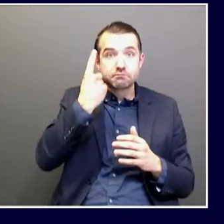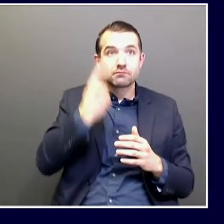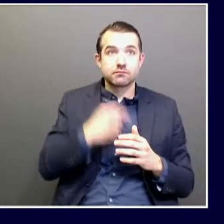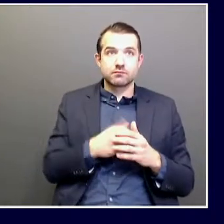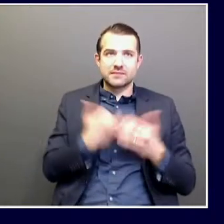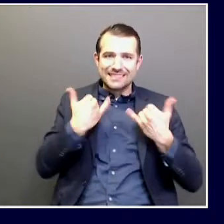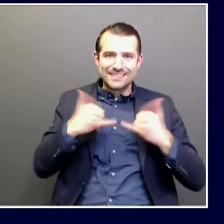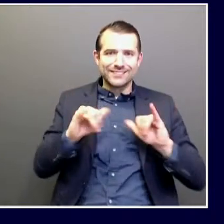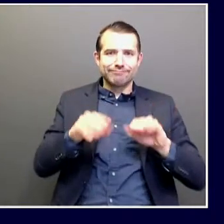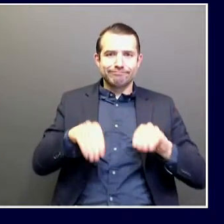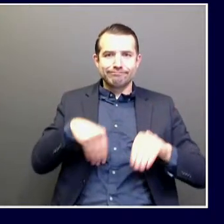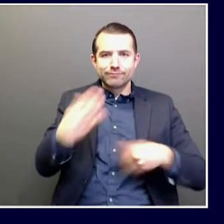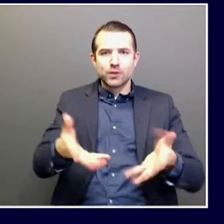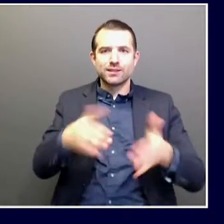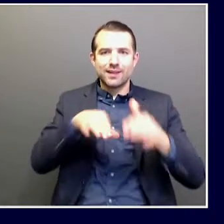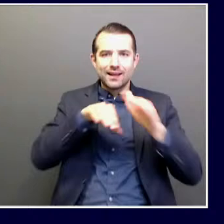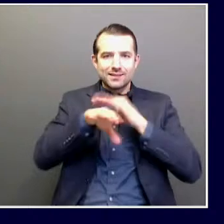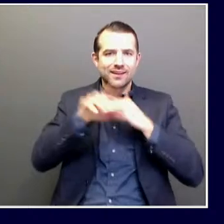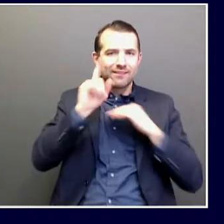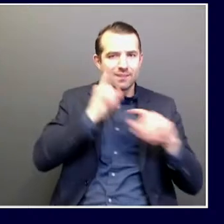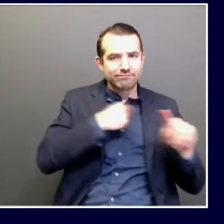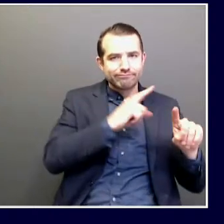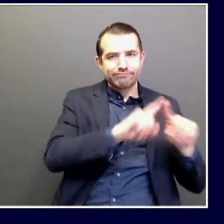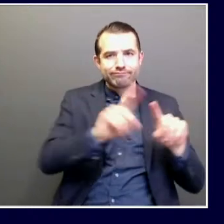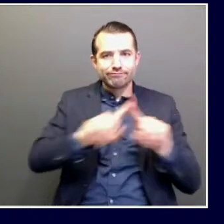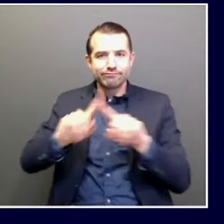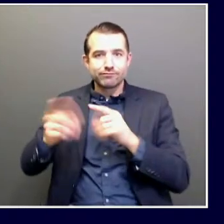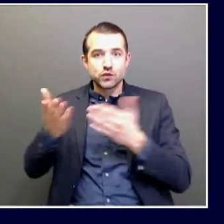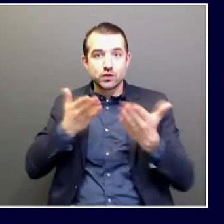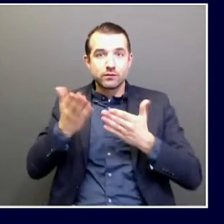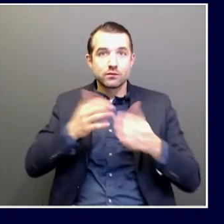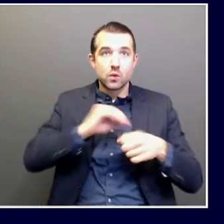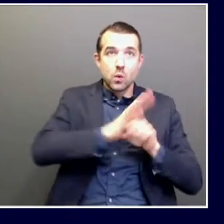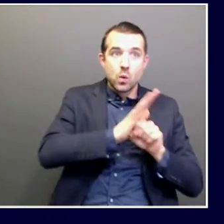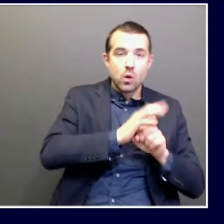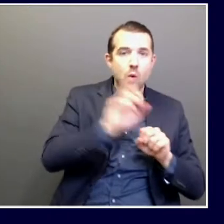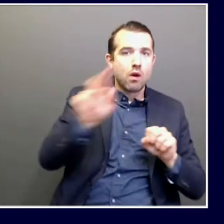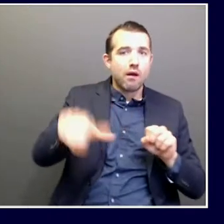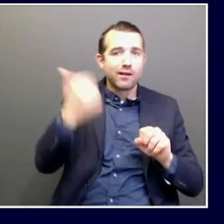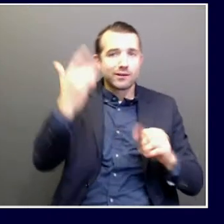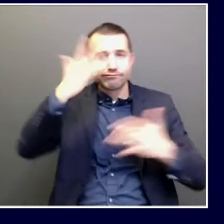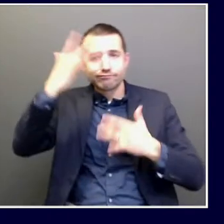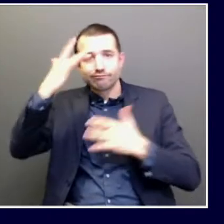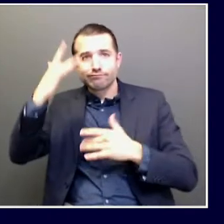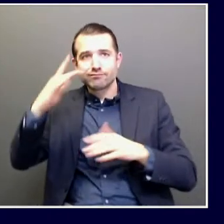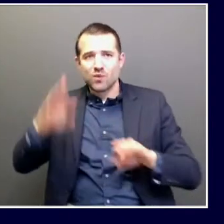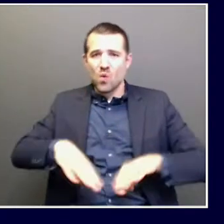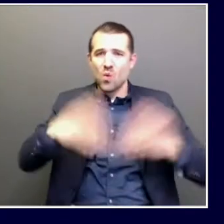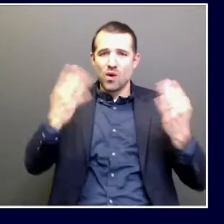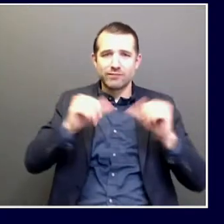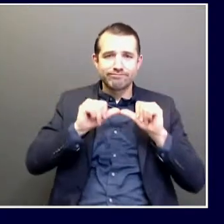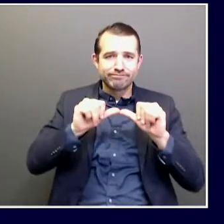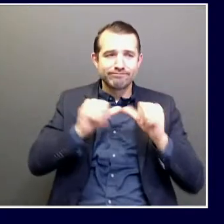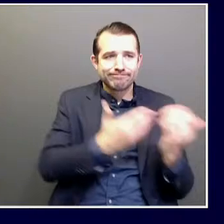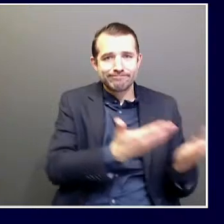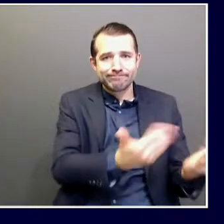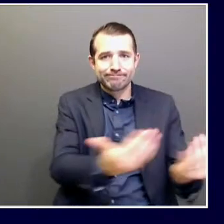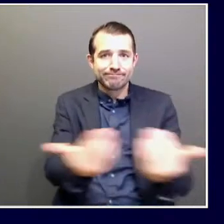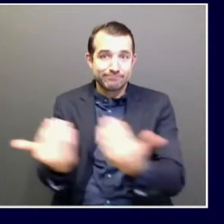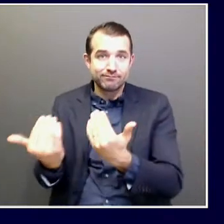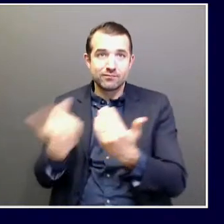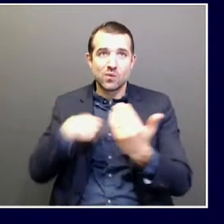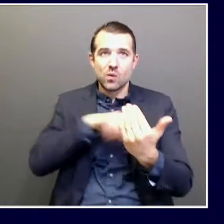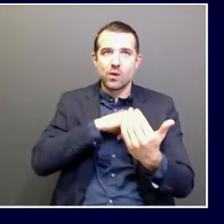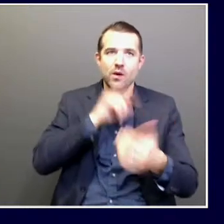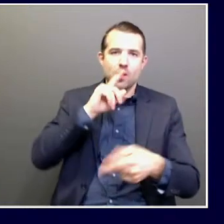with other types of serious illnesses. I hope that everybody in this holiday season does thank a healthcare worker. These are hard jobs.